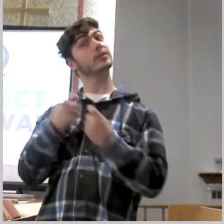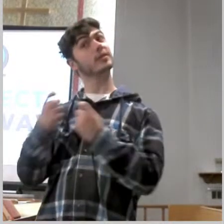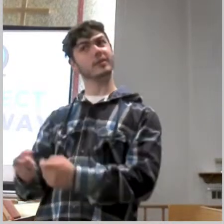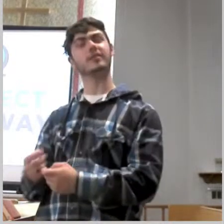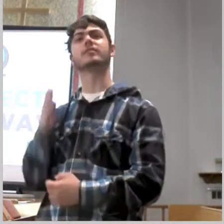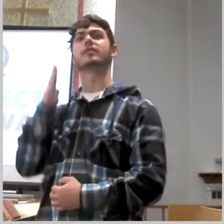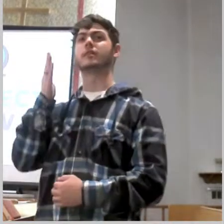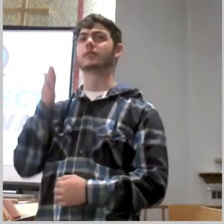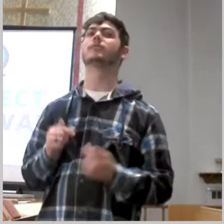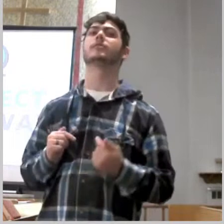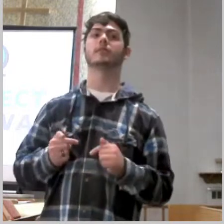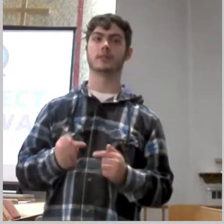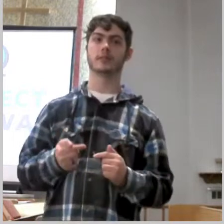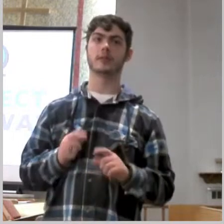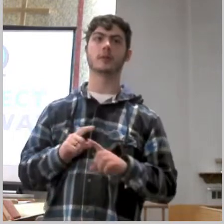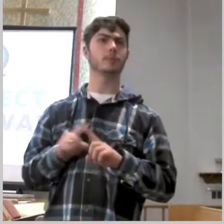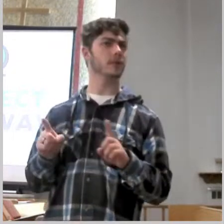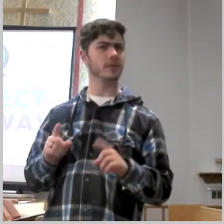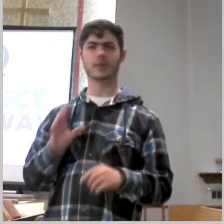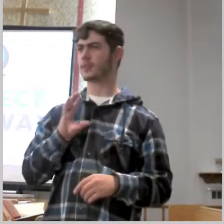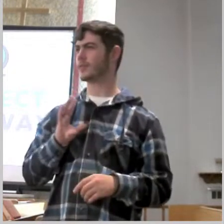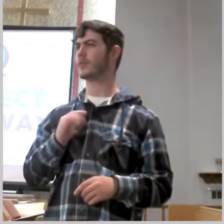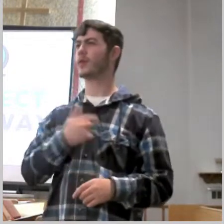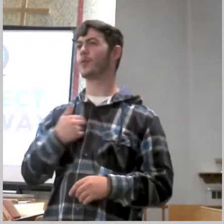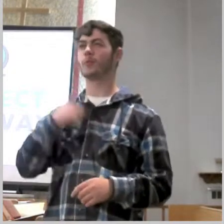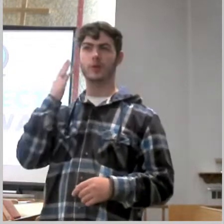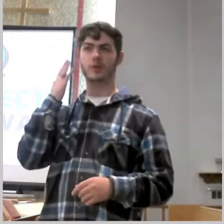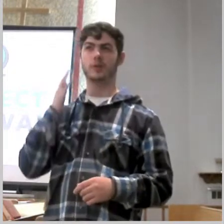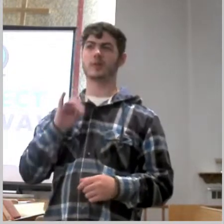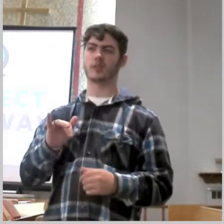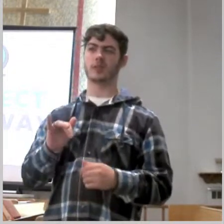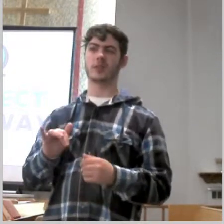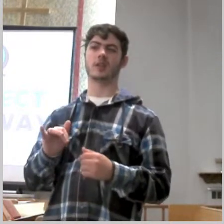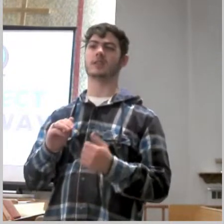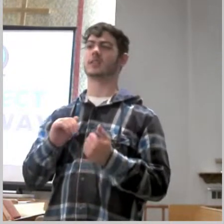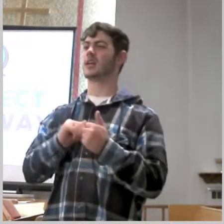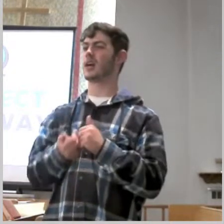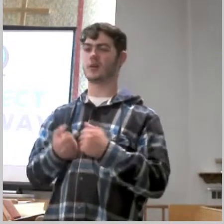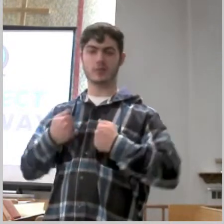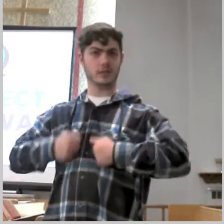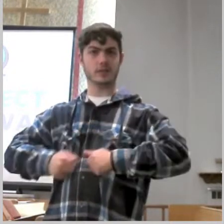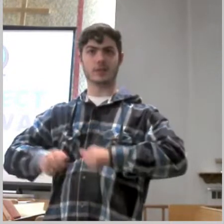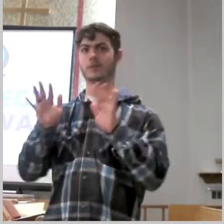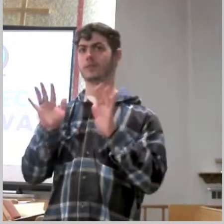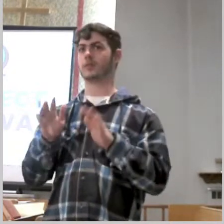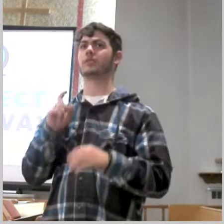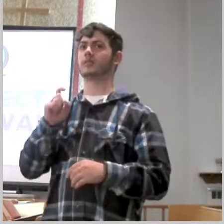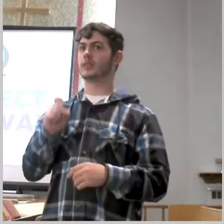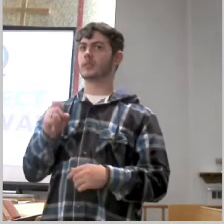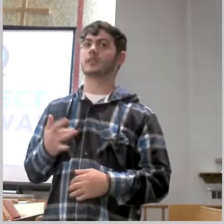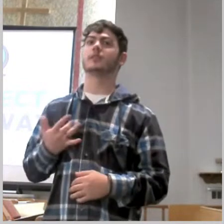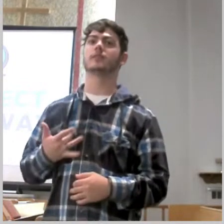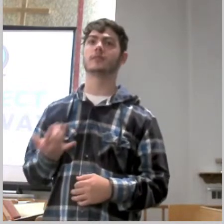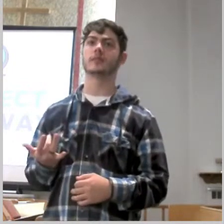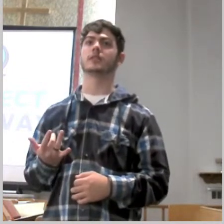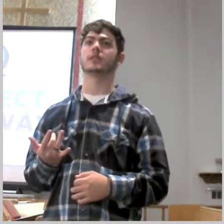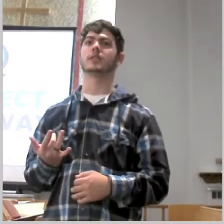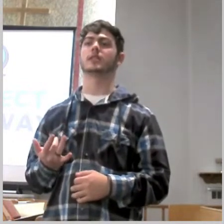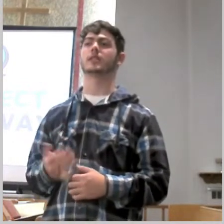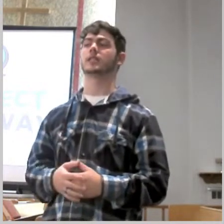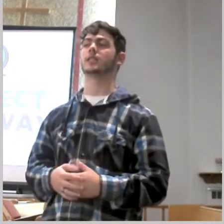That's okay. That's what sacrificial giving is about. We needed to feel it. It couldn't be something that was easy to